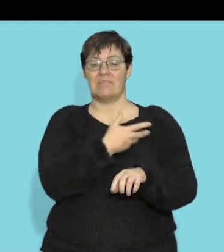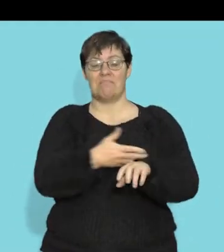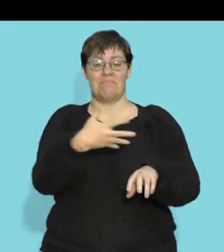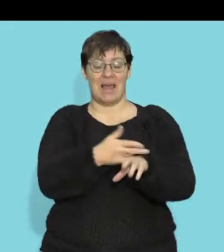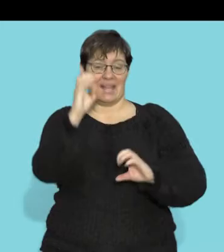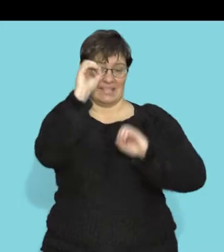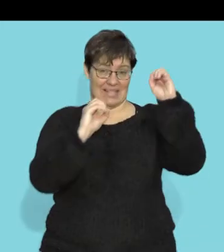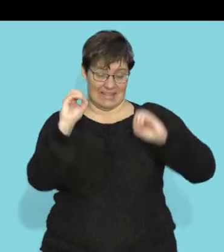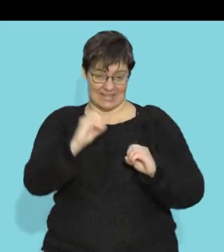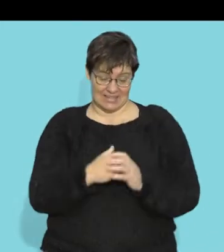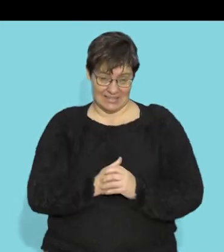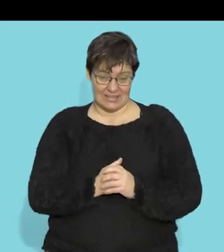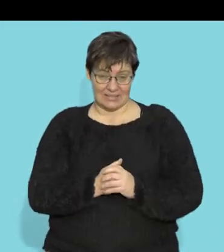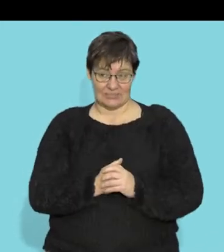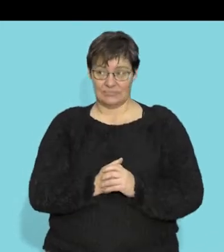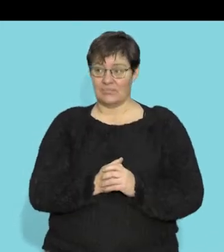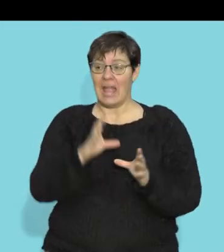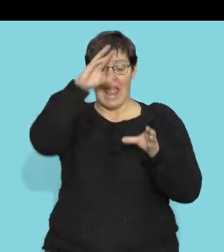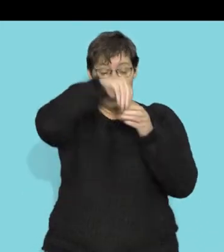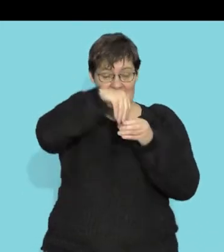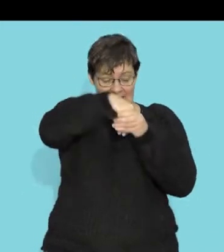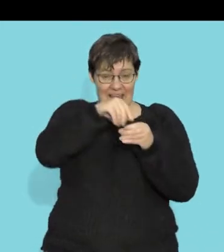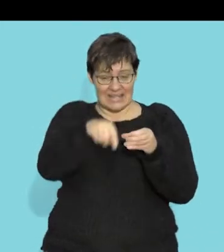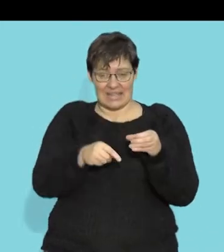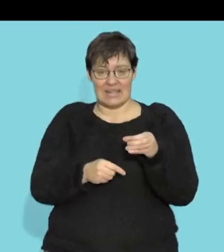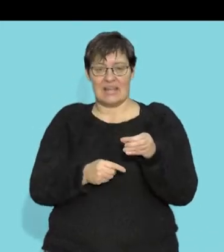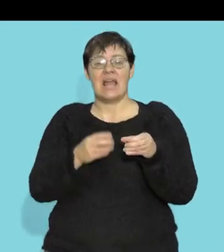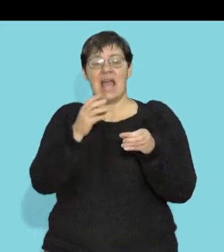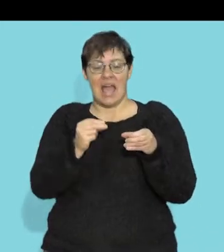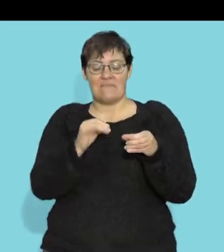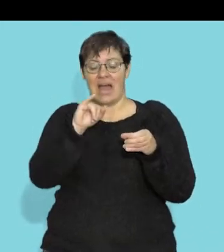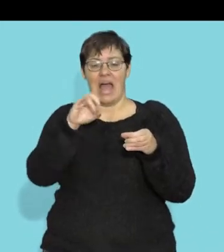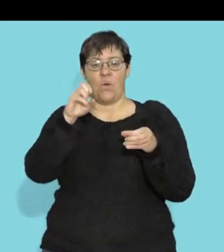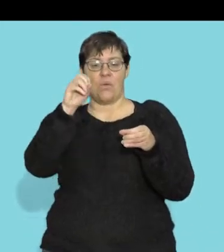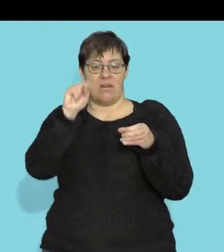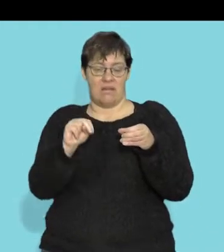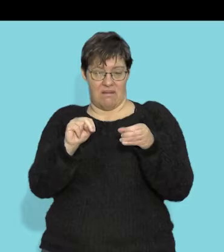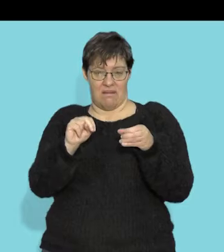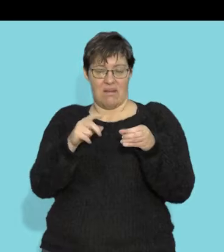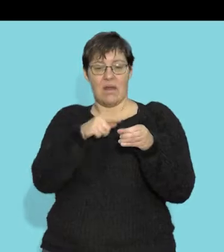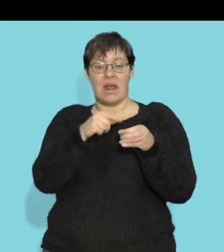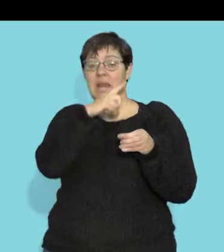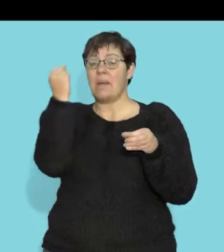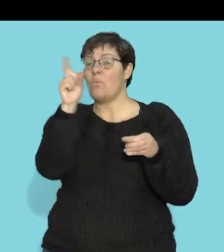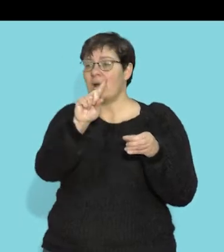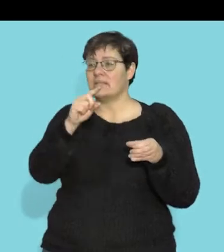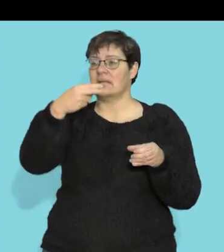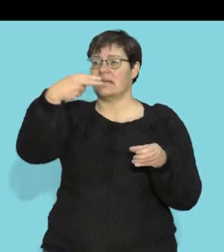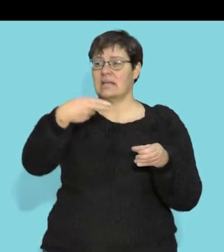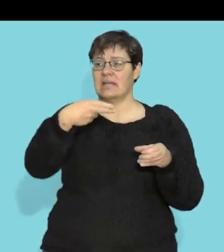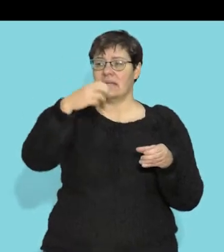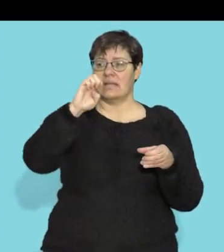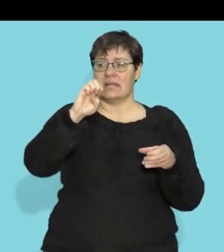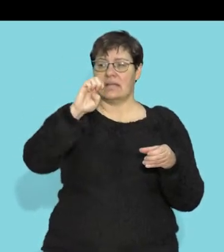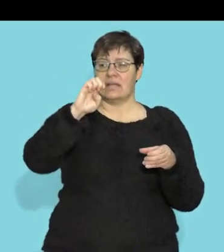over here? Now, inside this red blood cell, there's an iron pigment called hemoglobin.